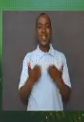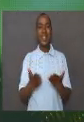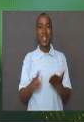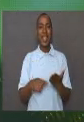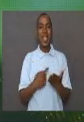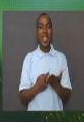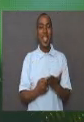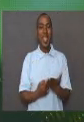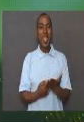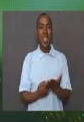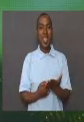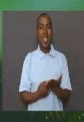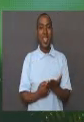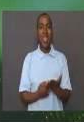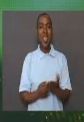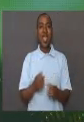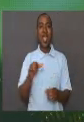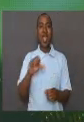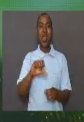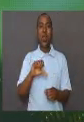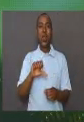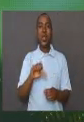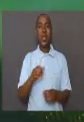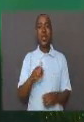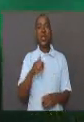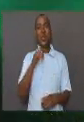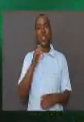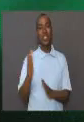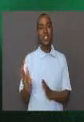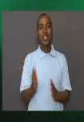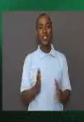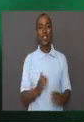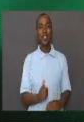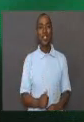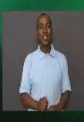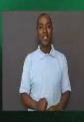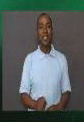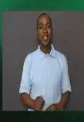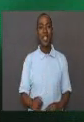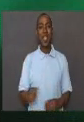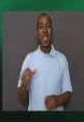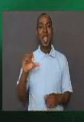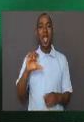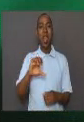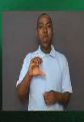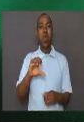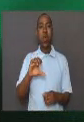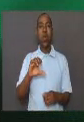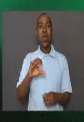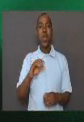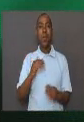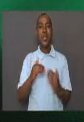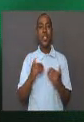the drink its alcoholic content. The alcoholic content